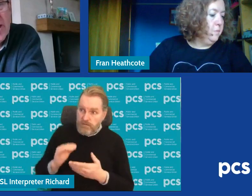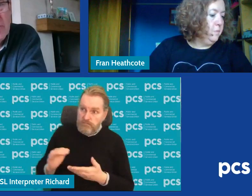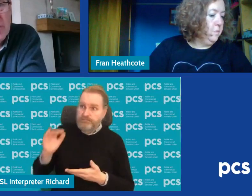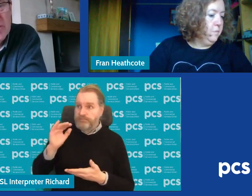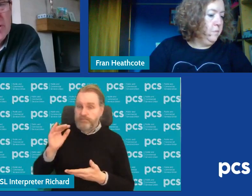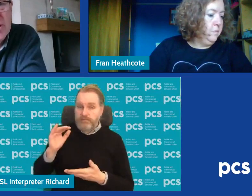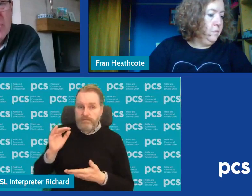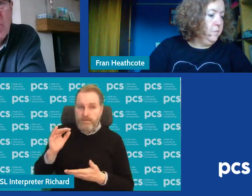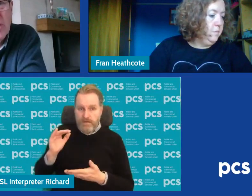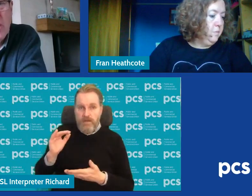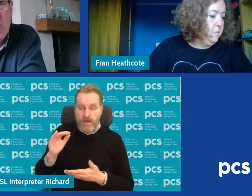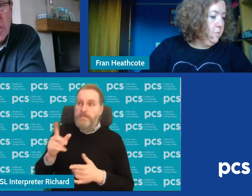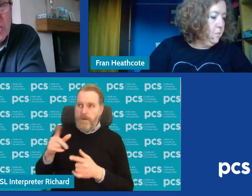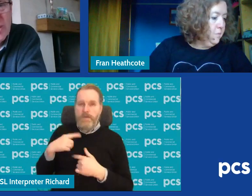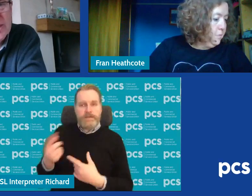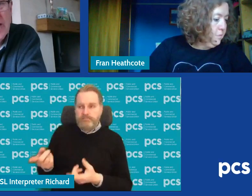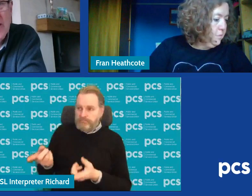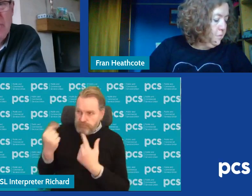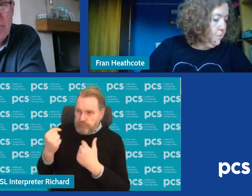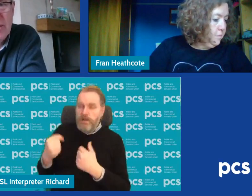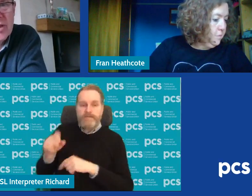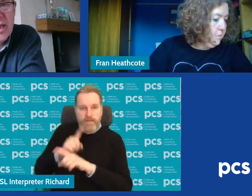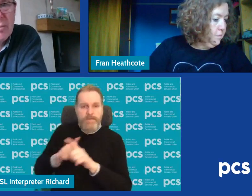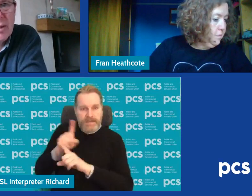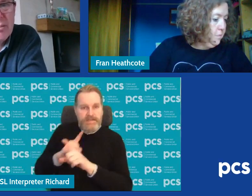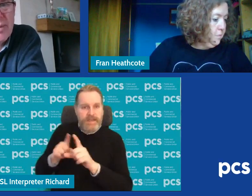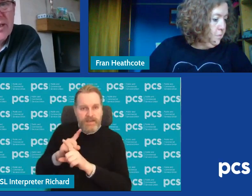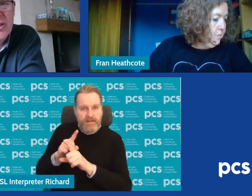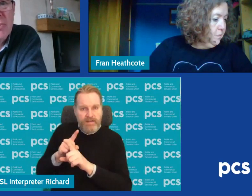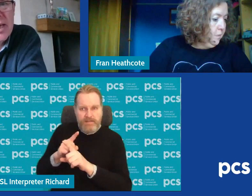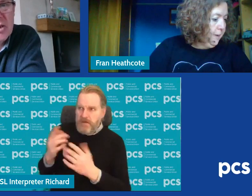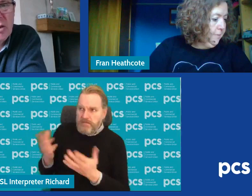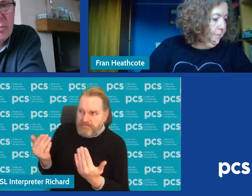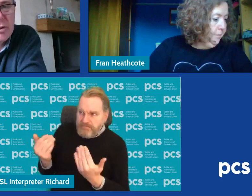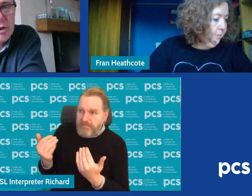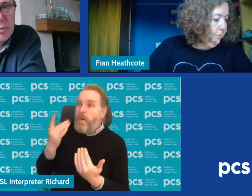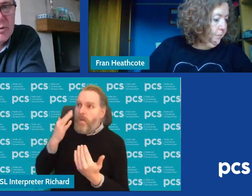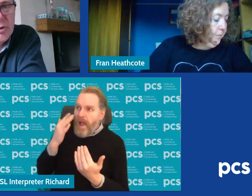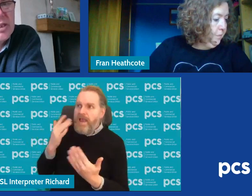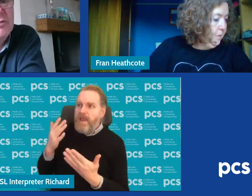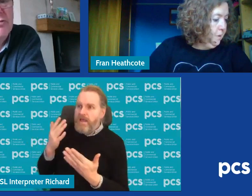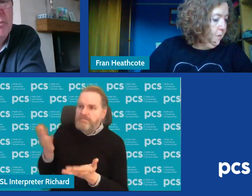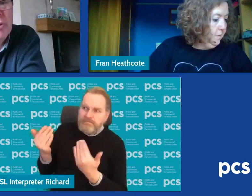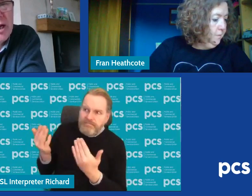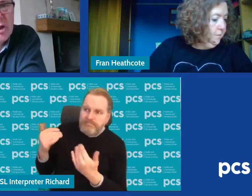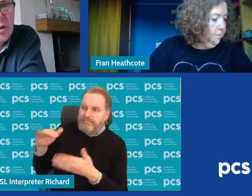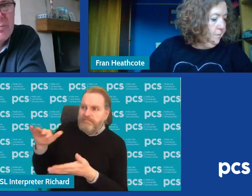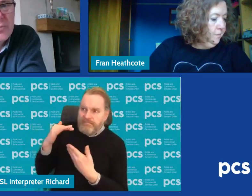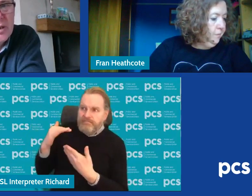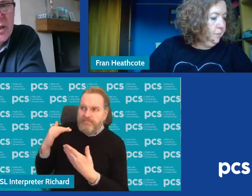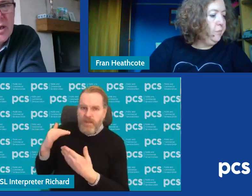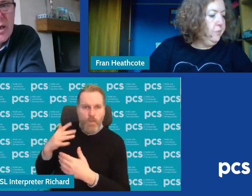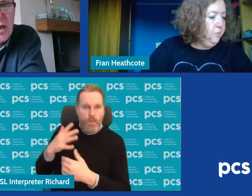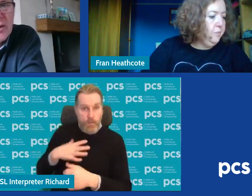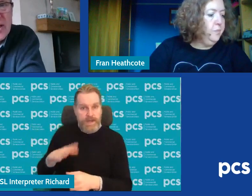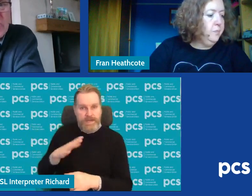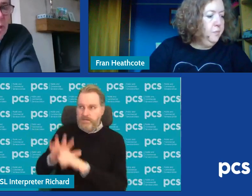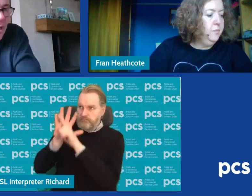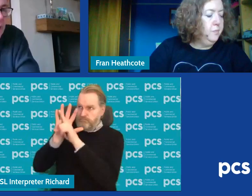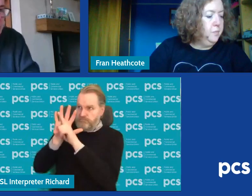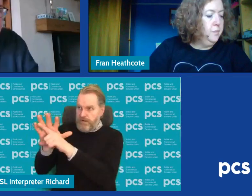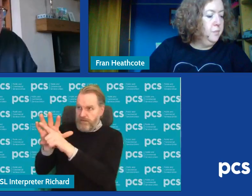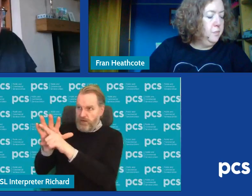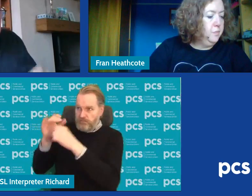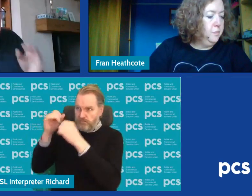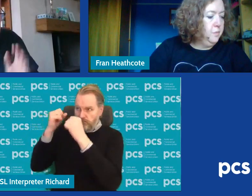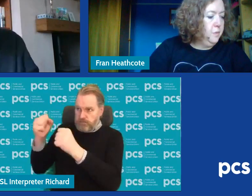around the table, but what we all know is to get them around the table and make that the best offer possible, they need to feel pressure. And that is why